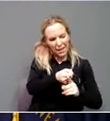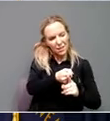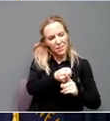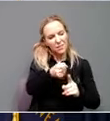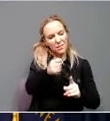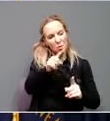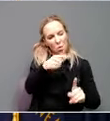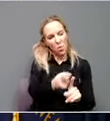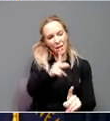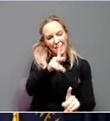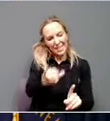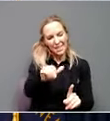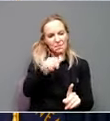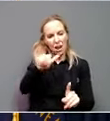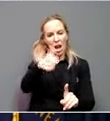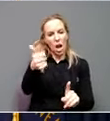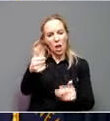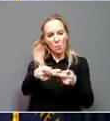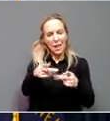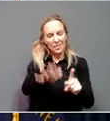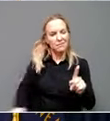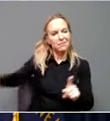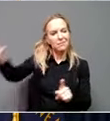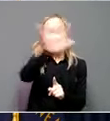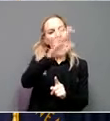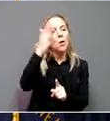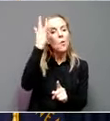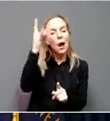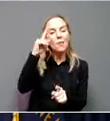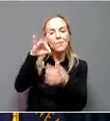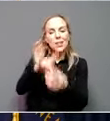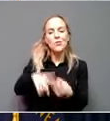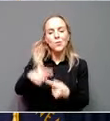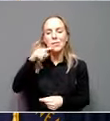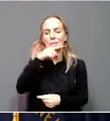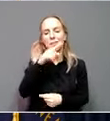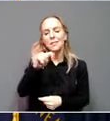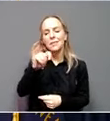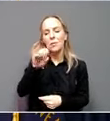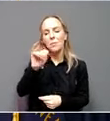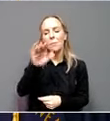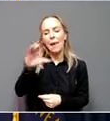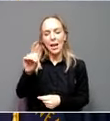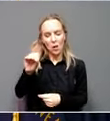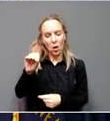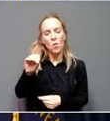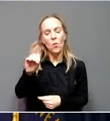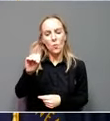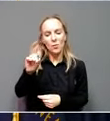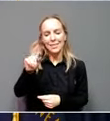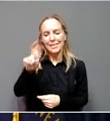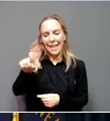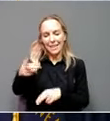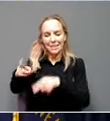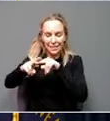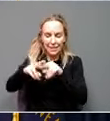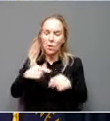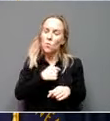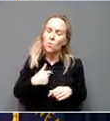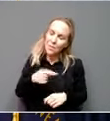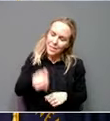was a portion of the tobacco tax hike. I believe most of that is out. I think we got to get the electric vehicle tax credits